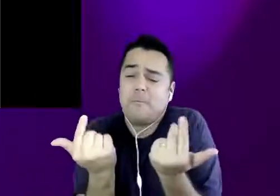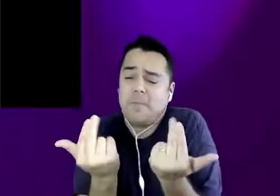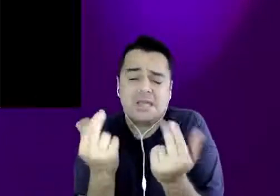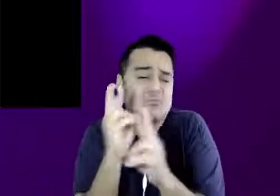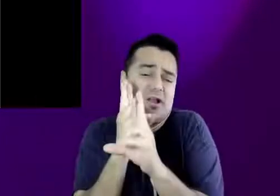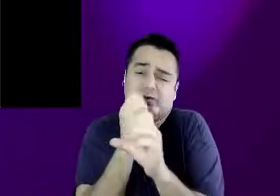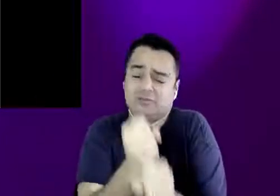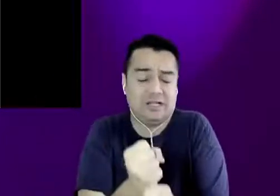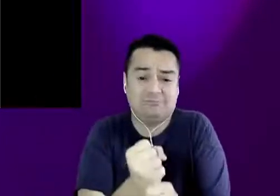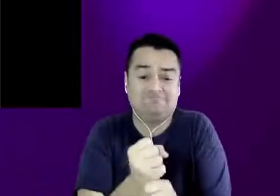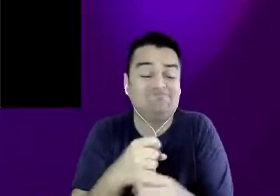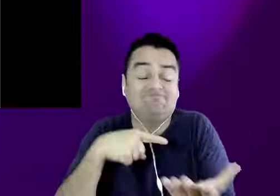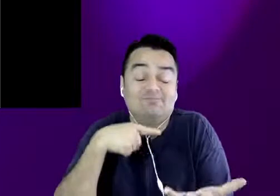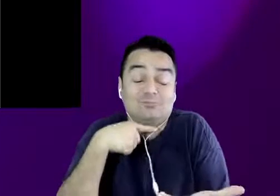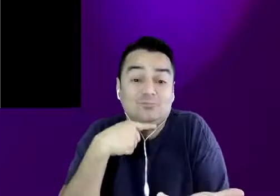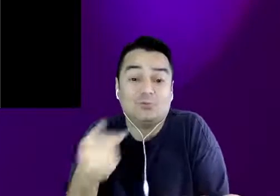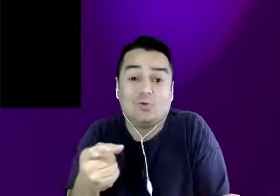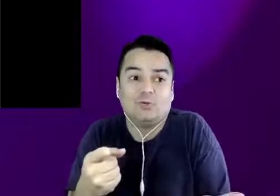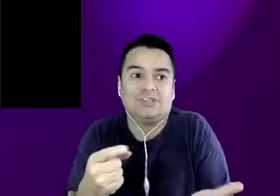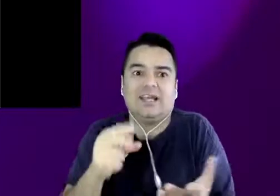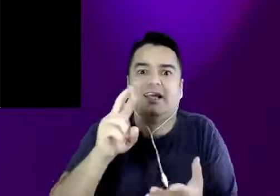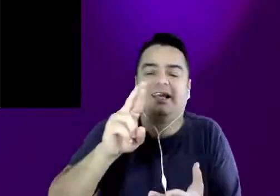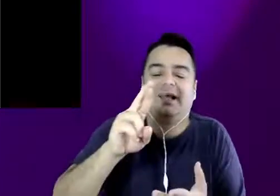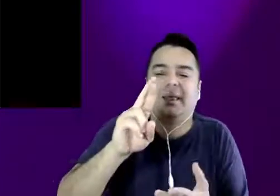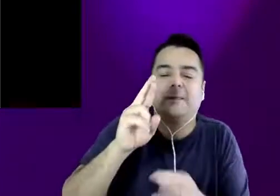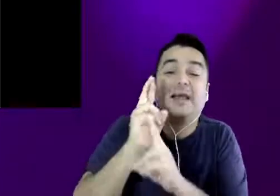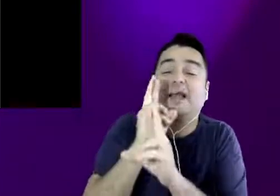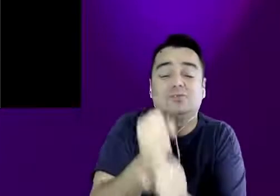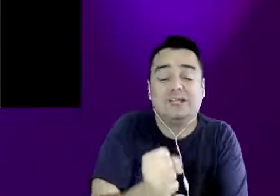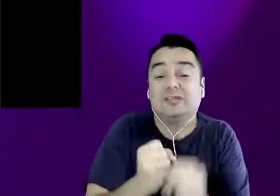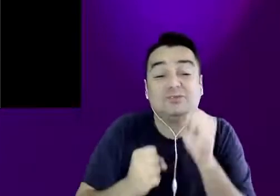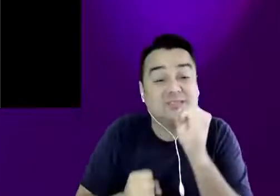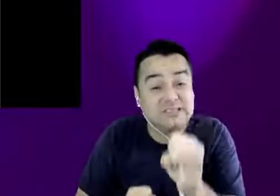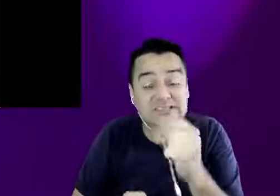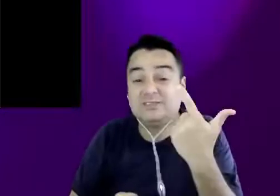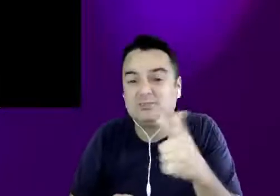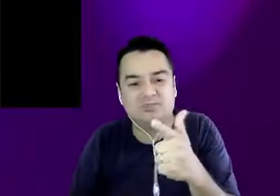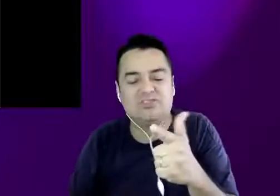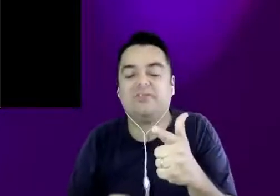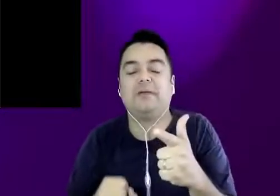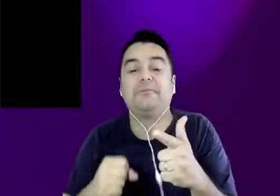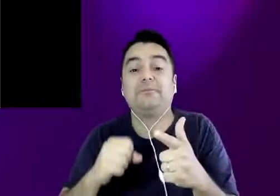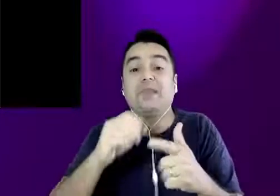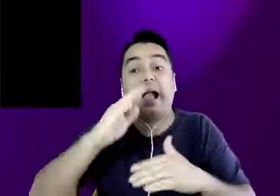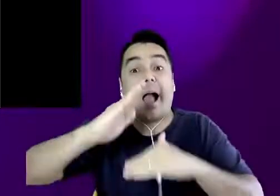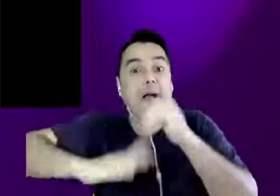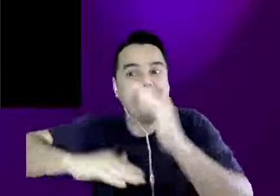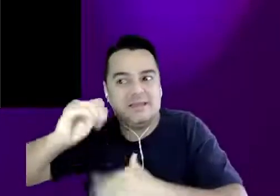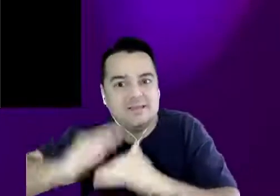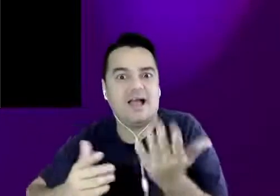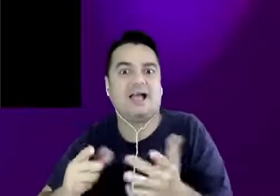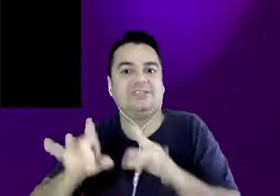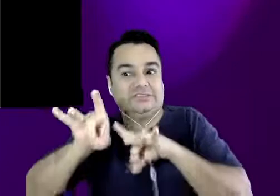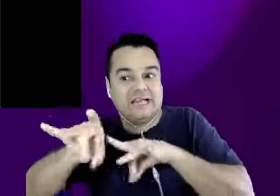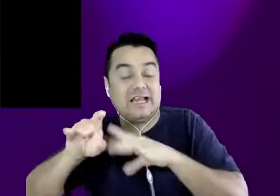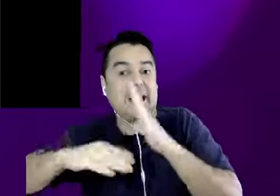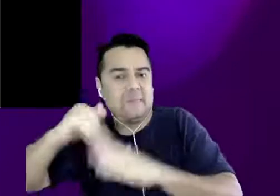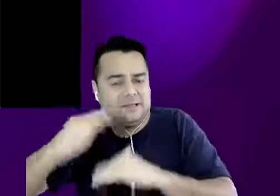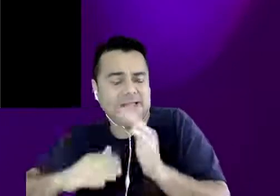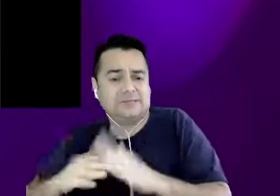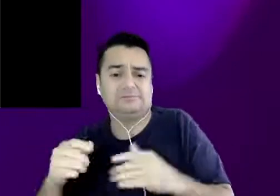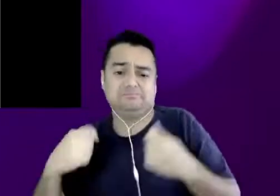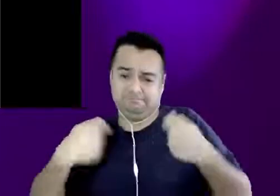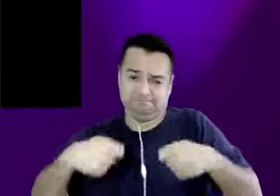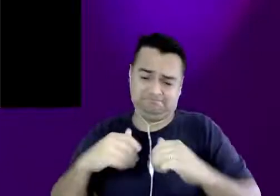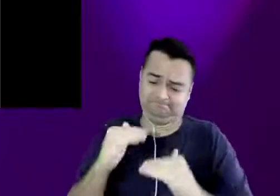highly skilled embryologists. Therefore, to avoid the personnel issues. So we started to plan as